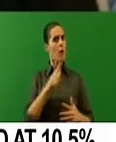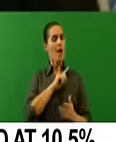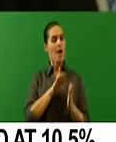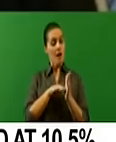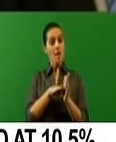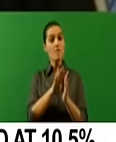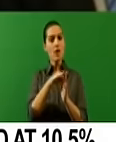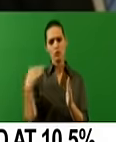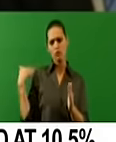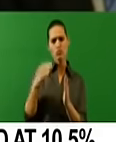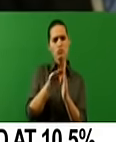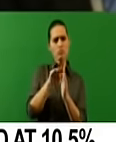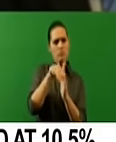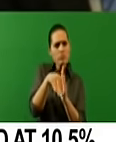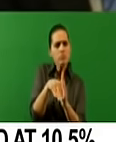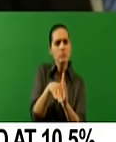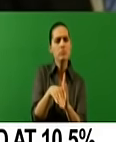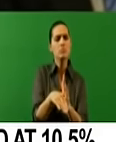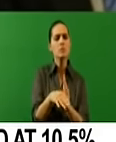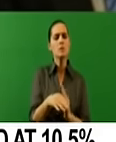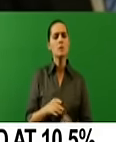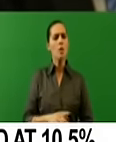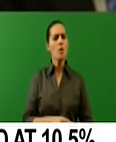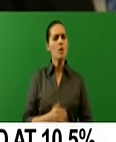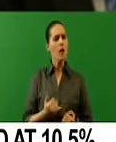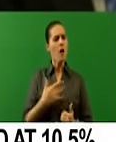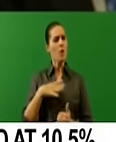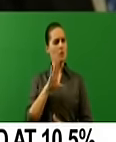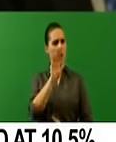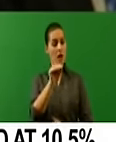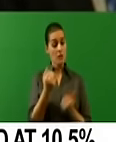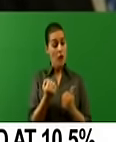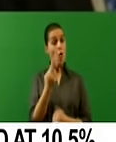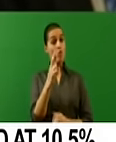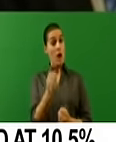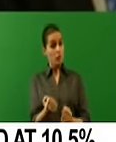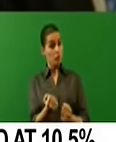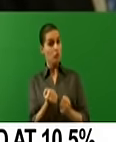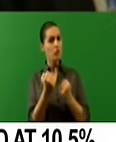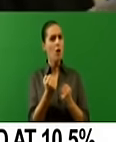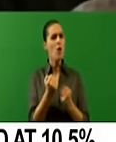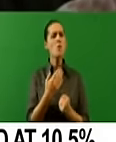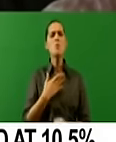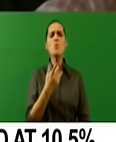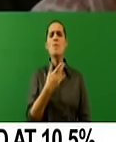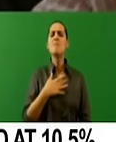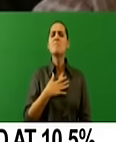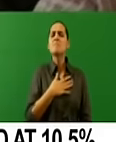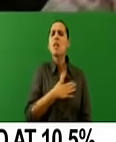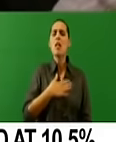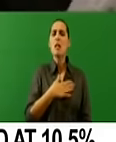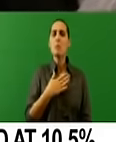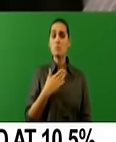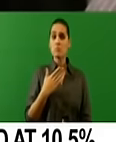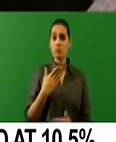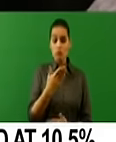the gaining of the exchange rate, was there not enough room in the